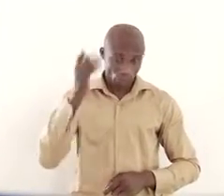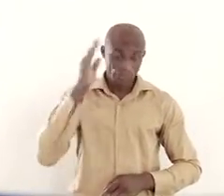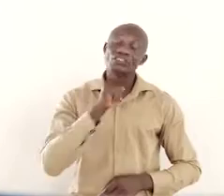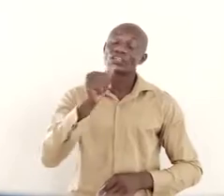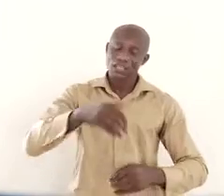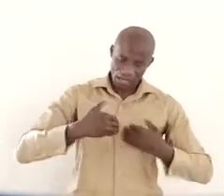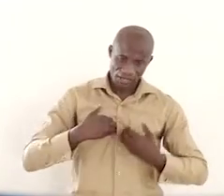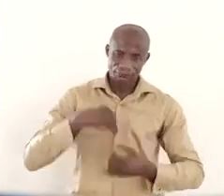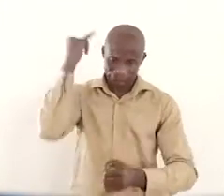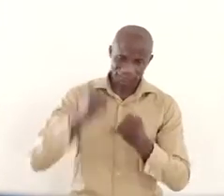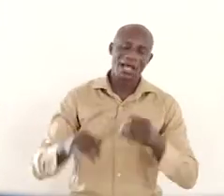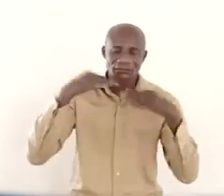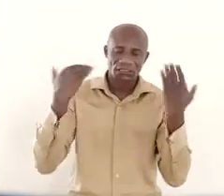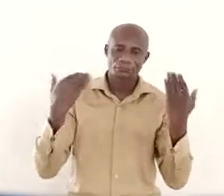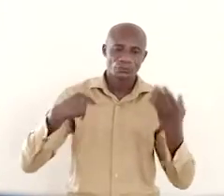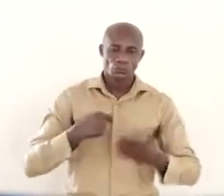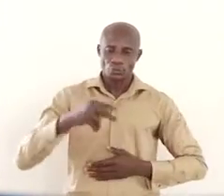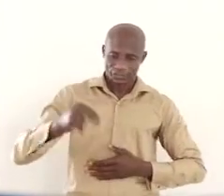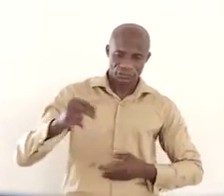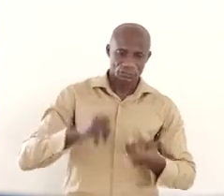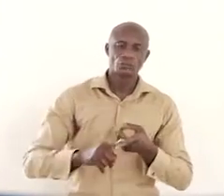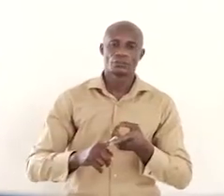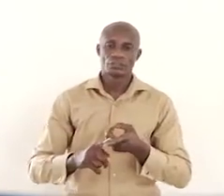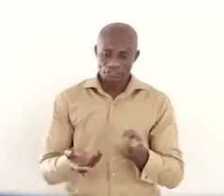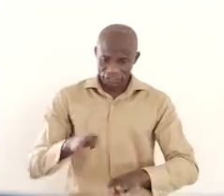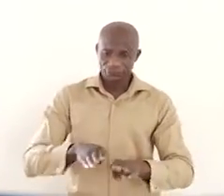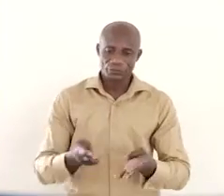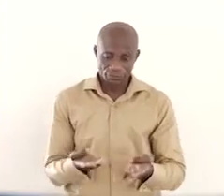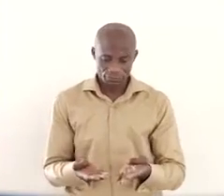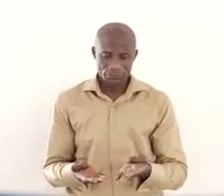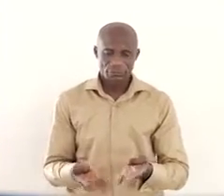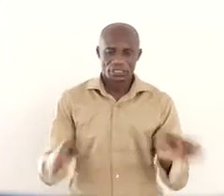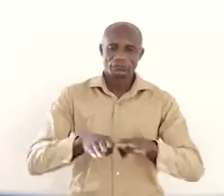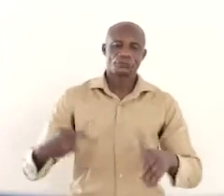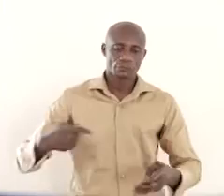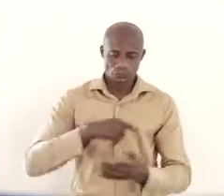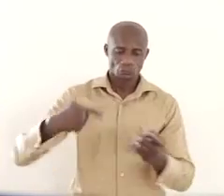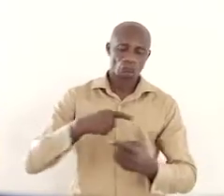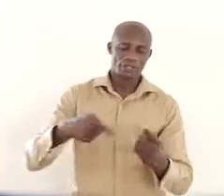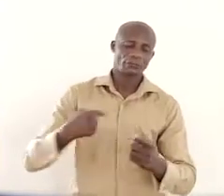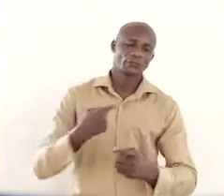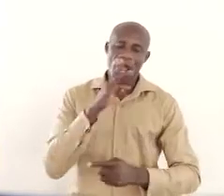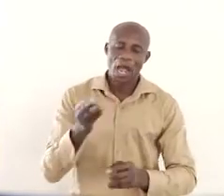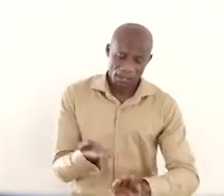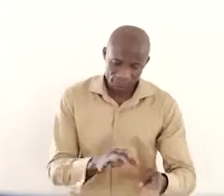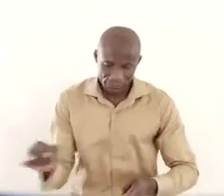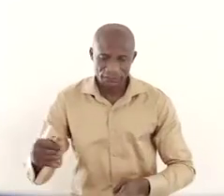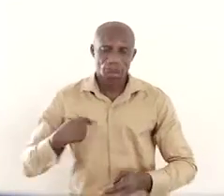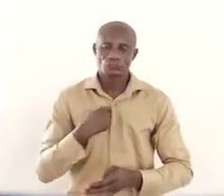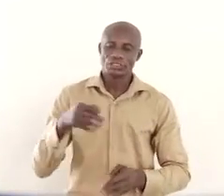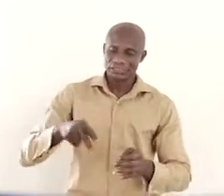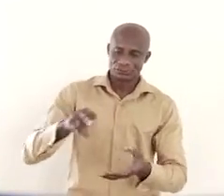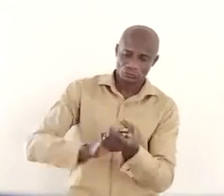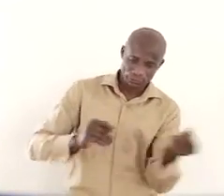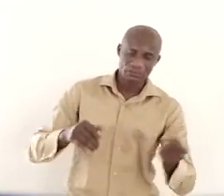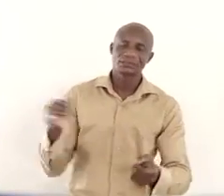ones will not have the last laugh. We need to be, even as we are dying at the hands of evil, we need to believe that the